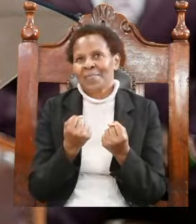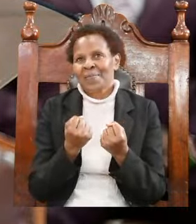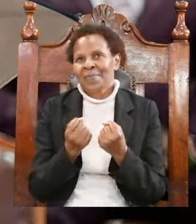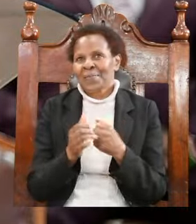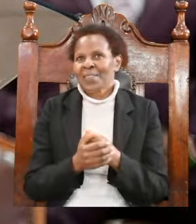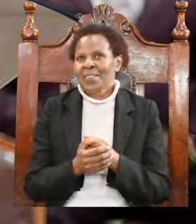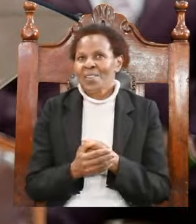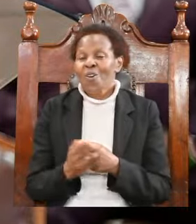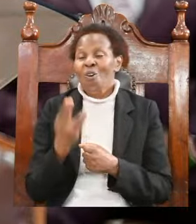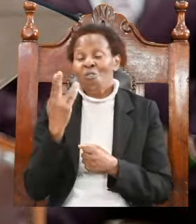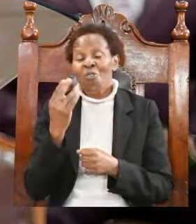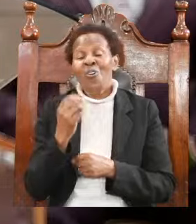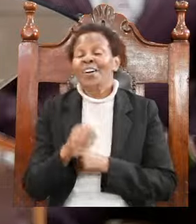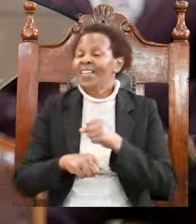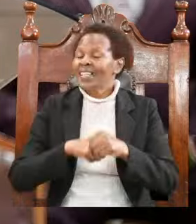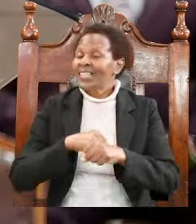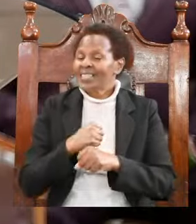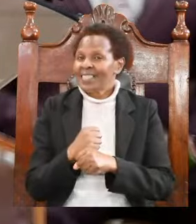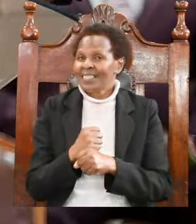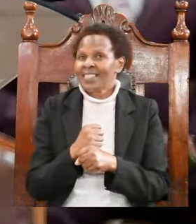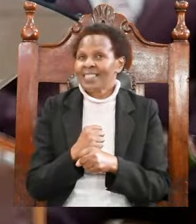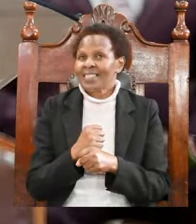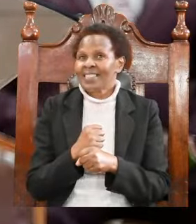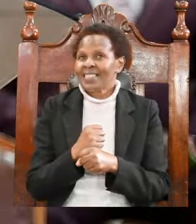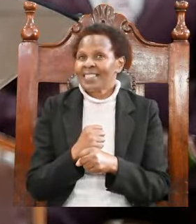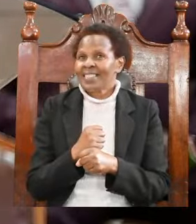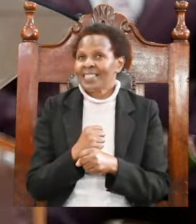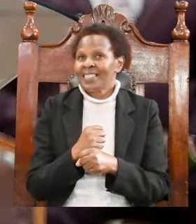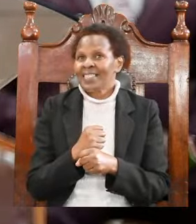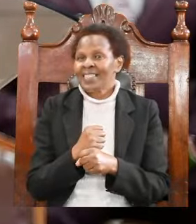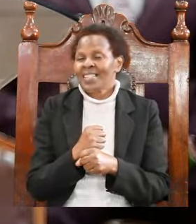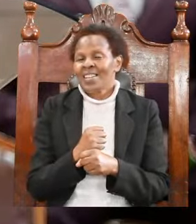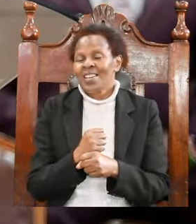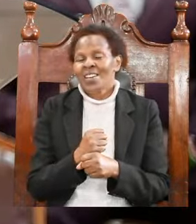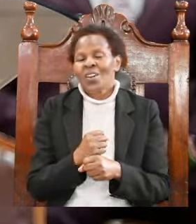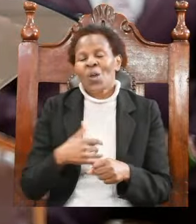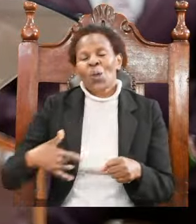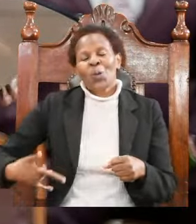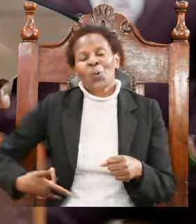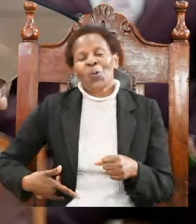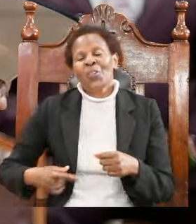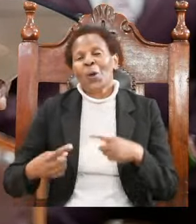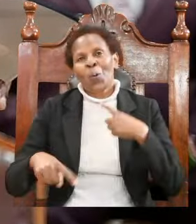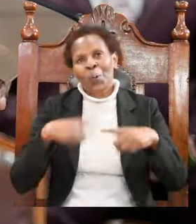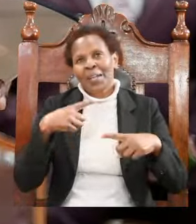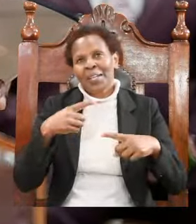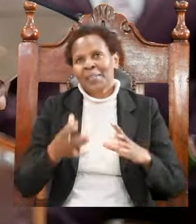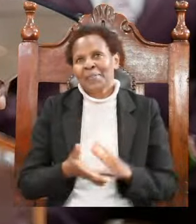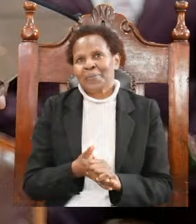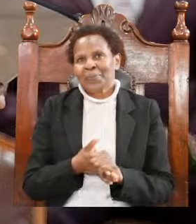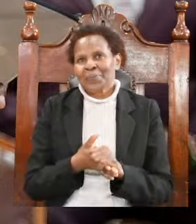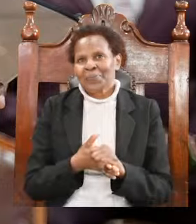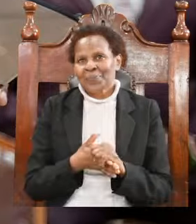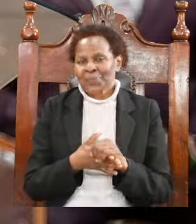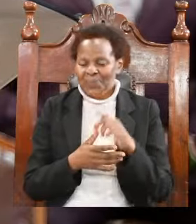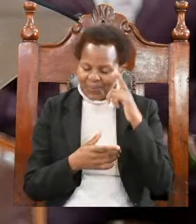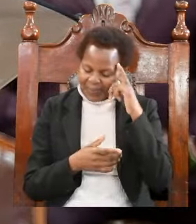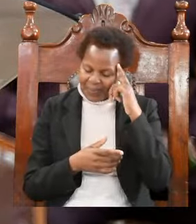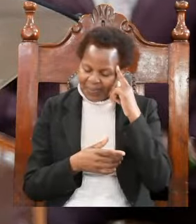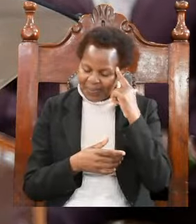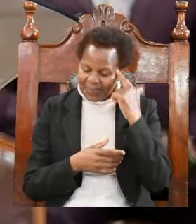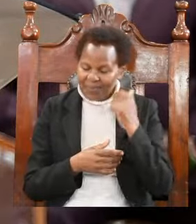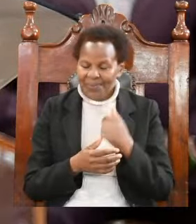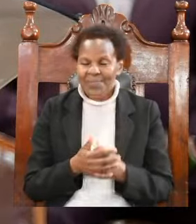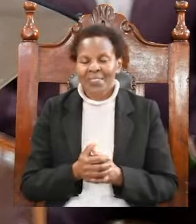you. So you need to change on that so that you can also set pace in future. Now we go straight to the word